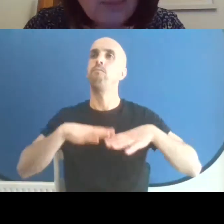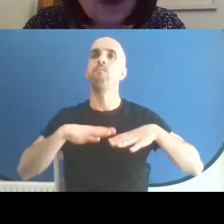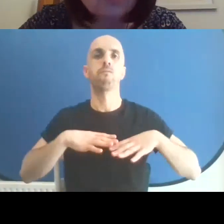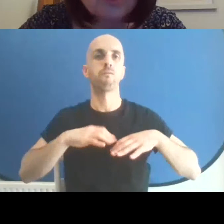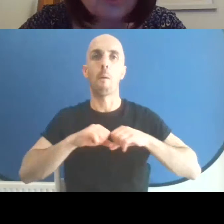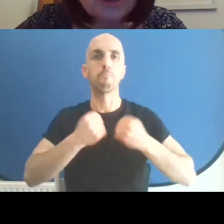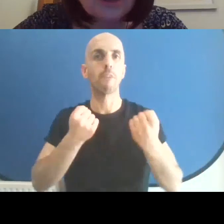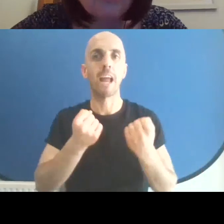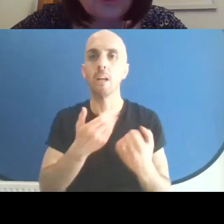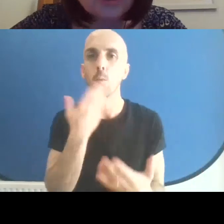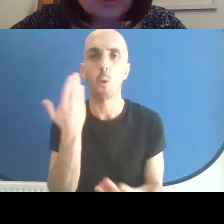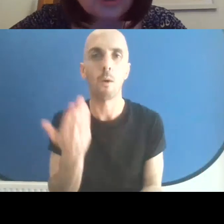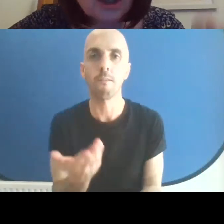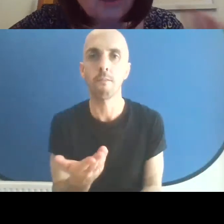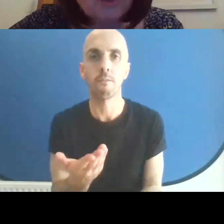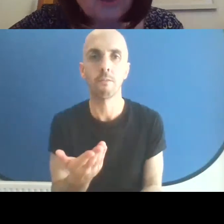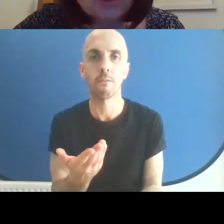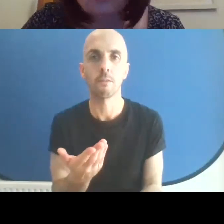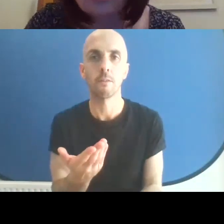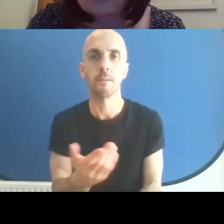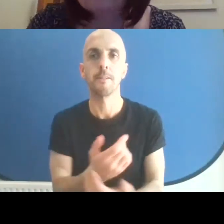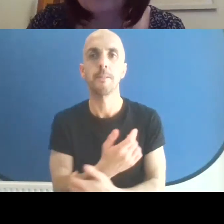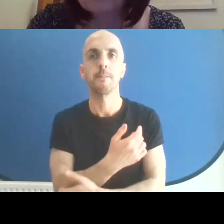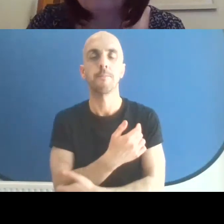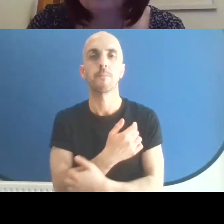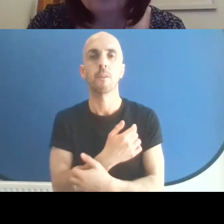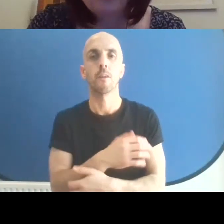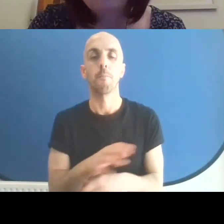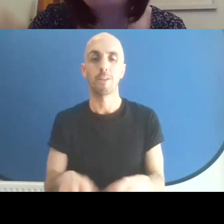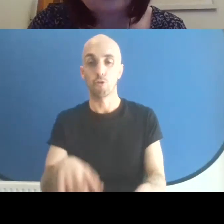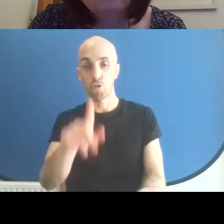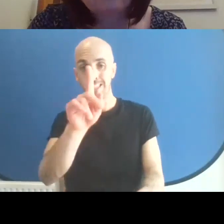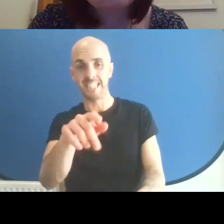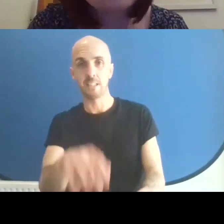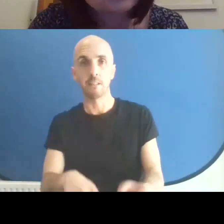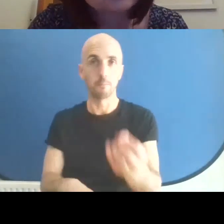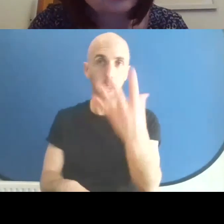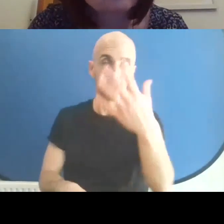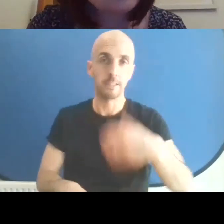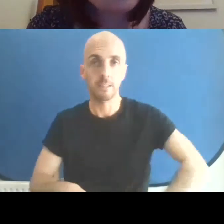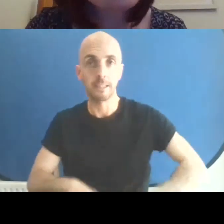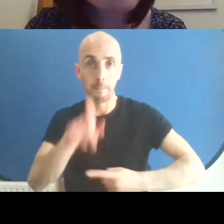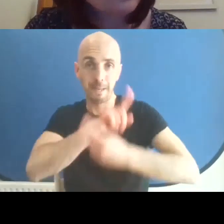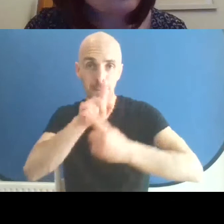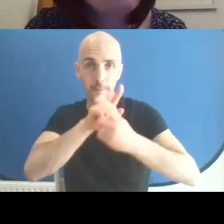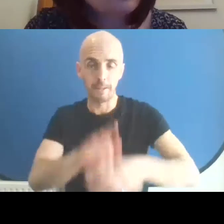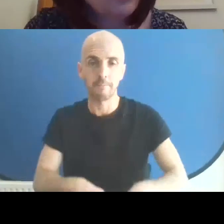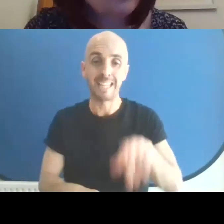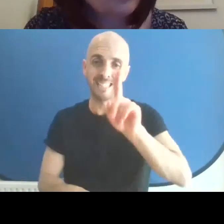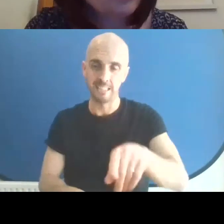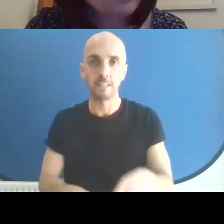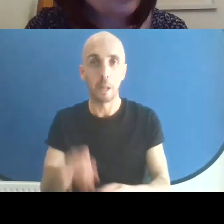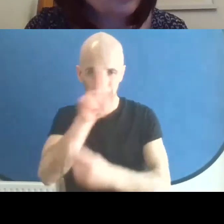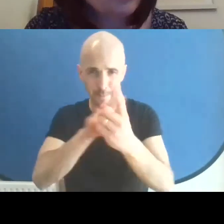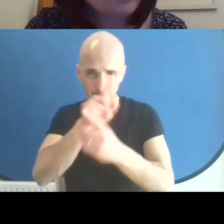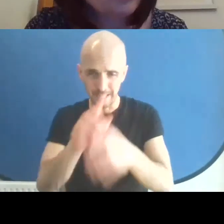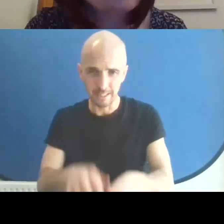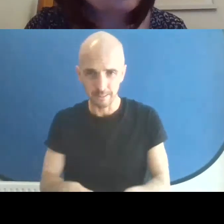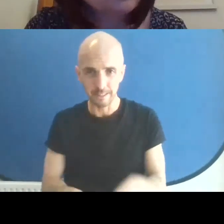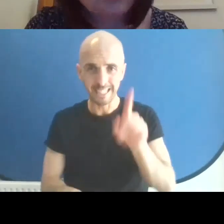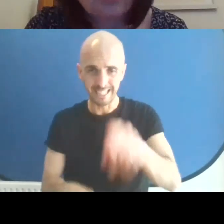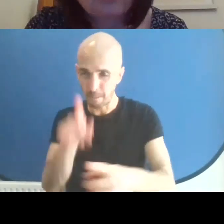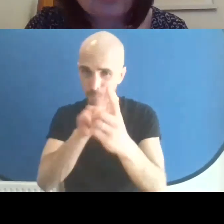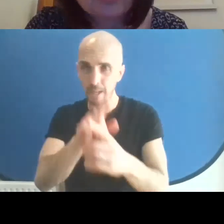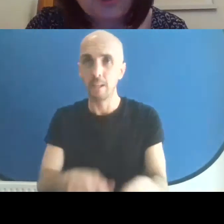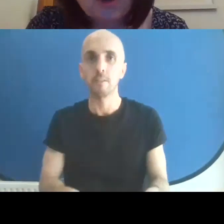been talking about or process that information, because you'd normally have time in your car or time in the office to kind of to work through what you've